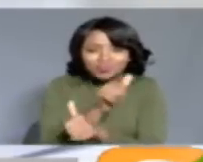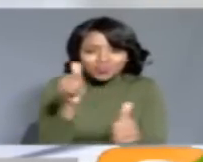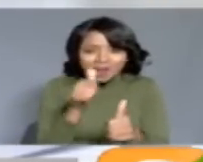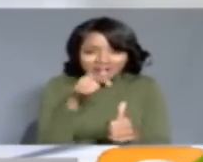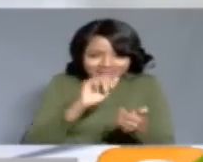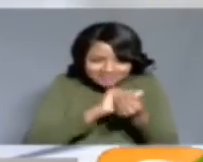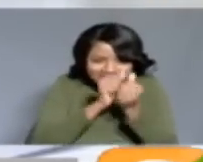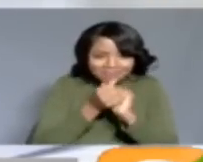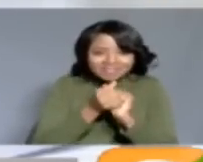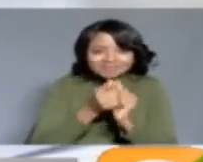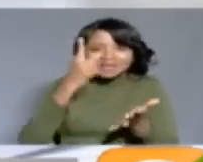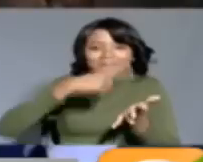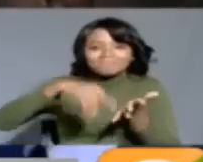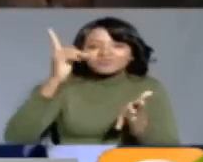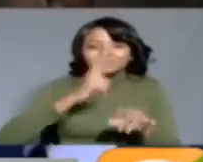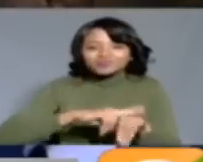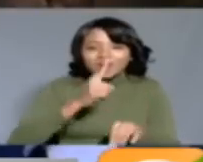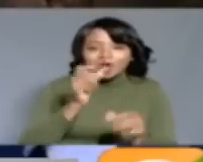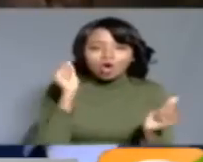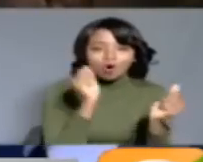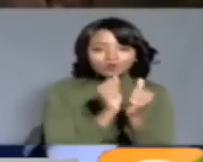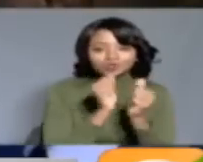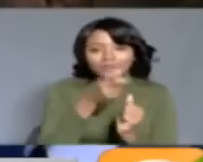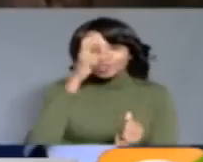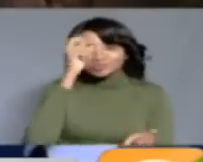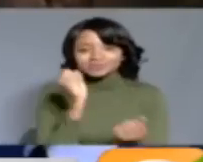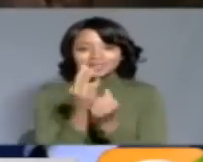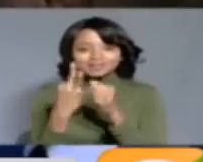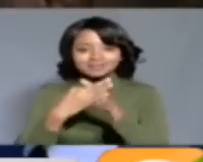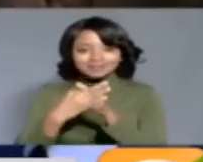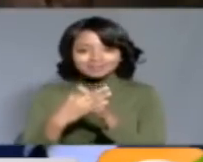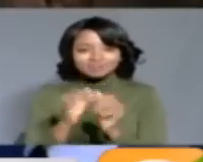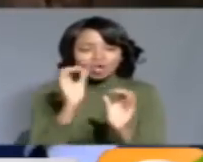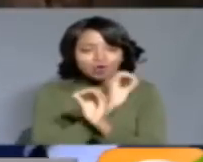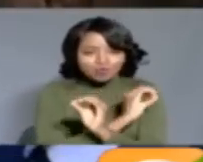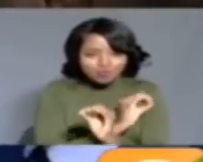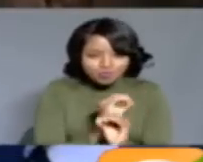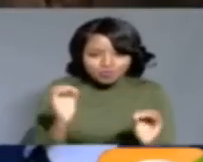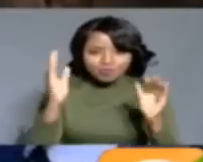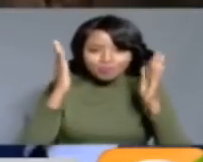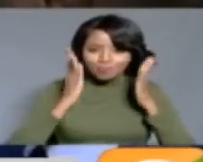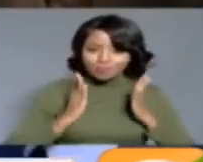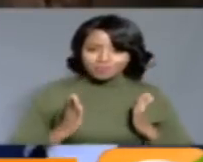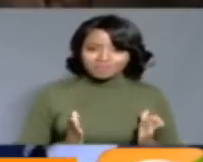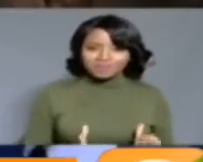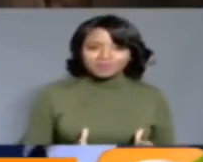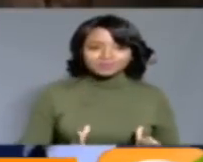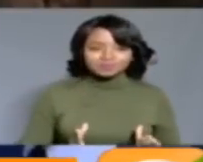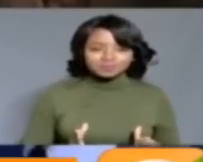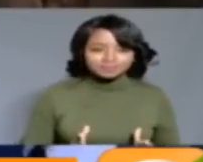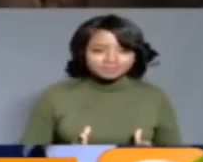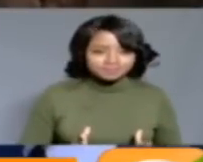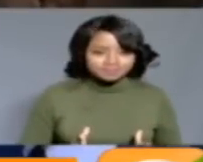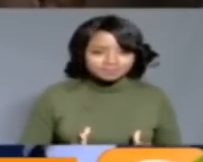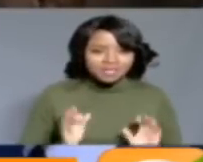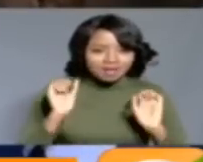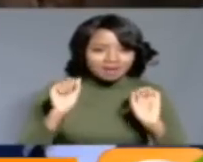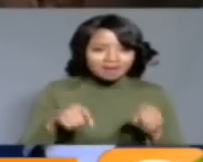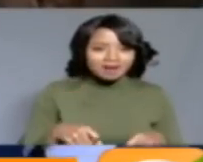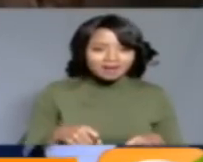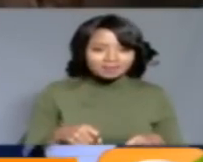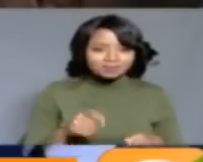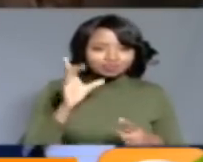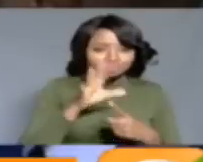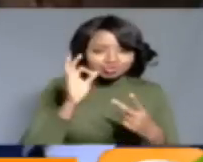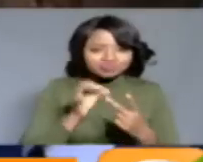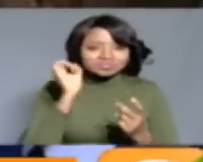in October of 2018. No citizen, not even the government of the Central Bank here, can choose what to